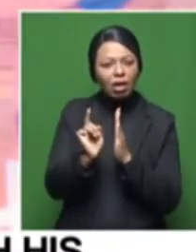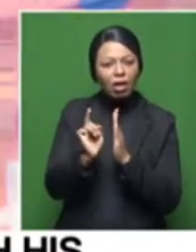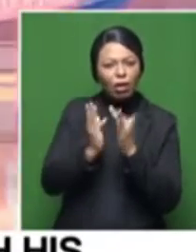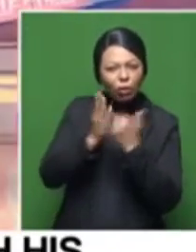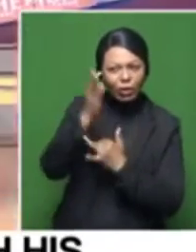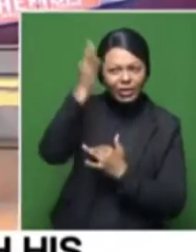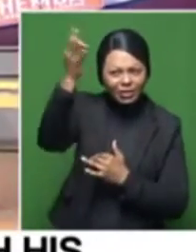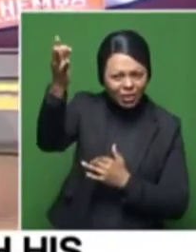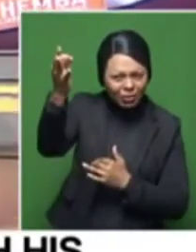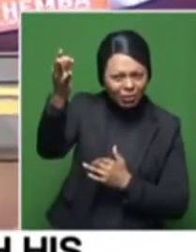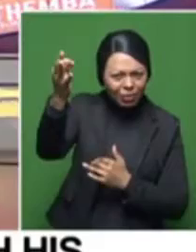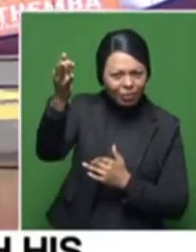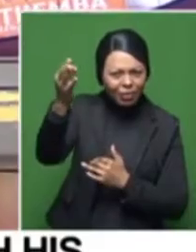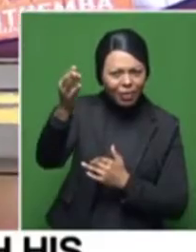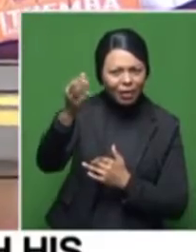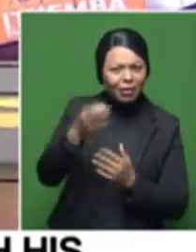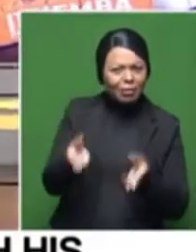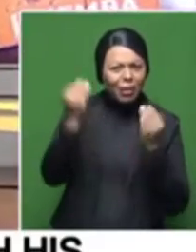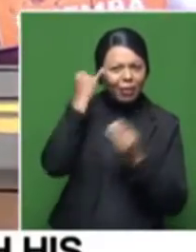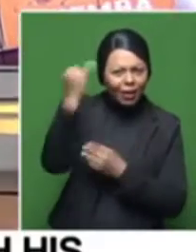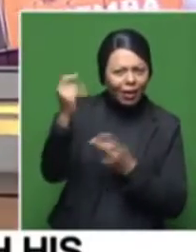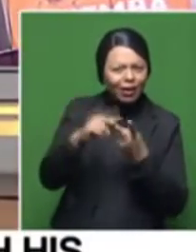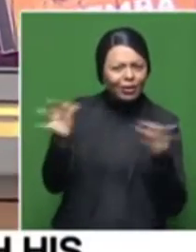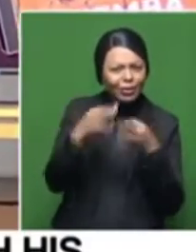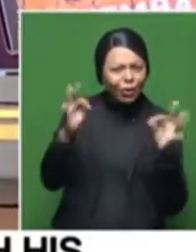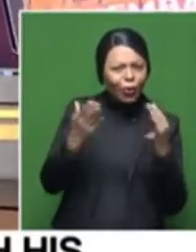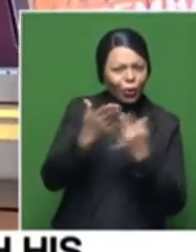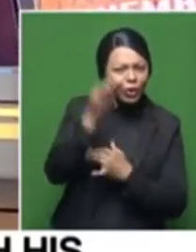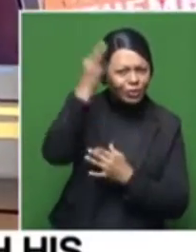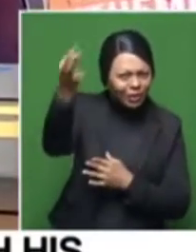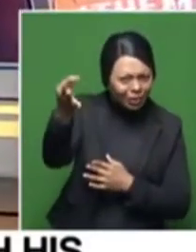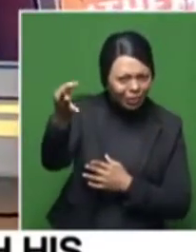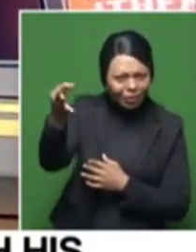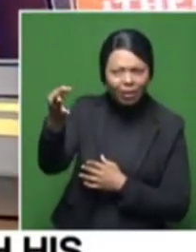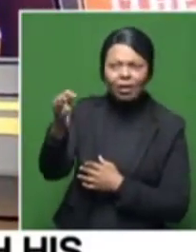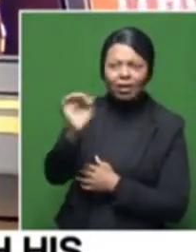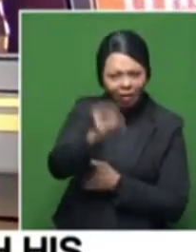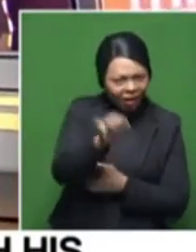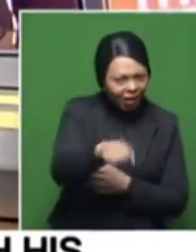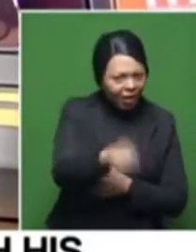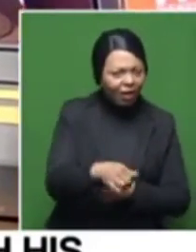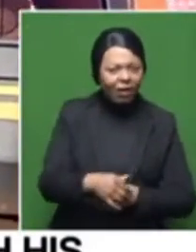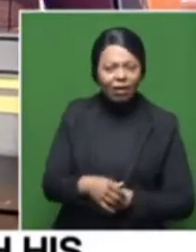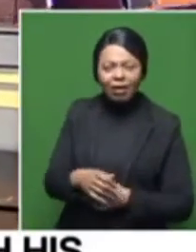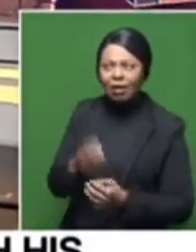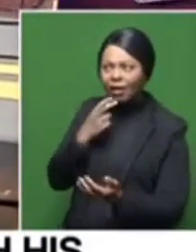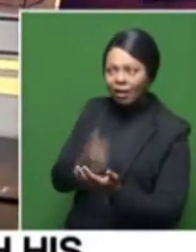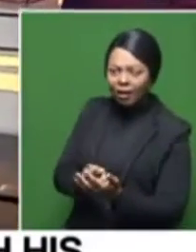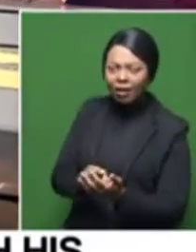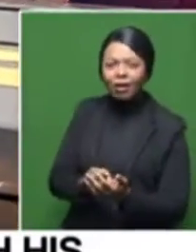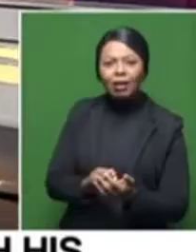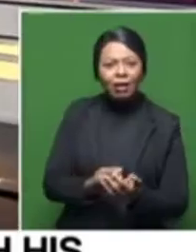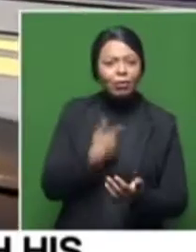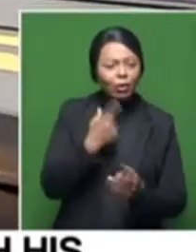I promise you. Wow. Okay. I get these spiritual downloads, and because I meditate a lot, and it is a